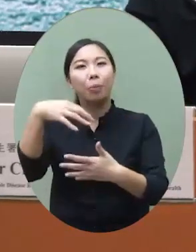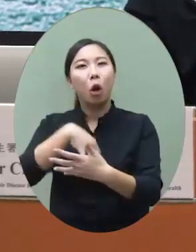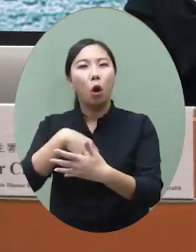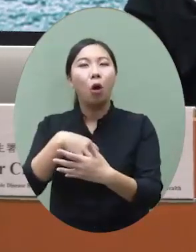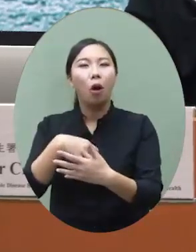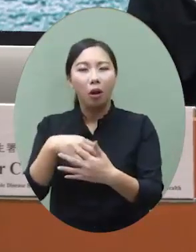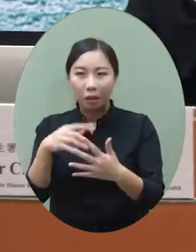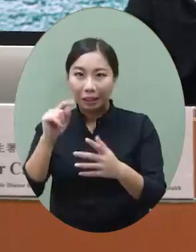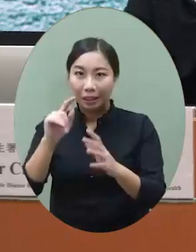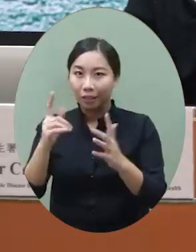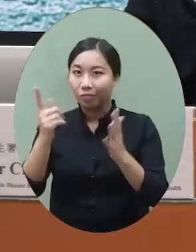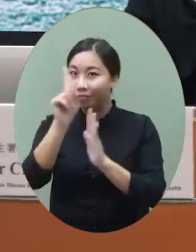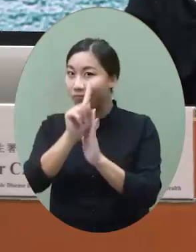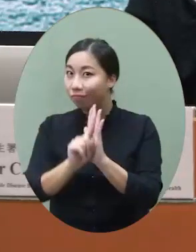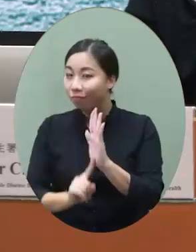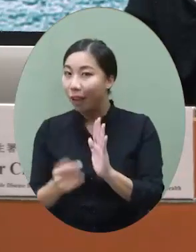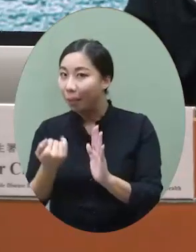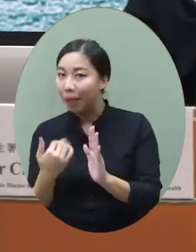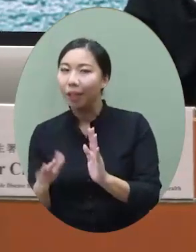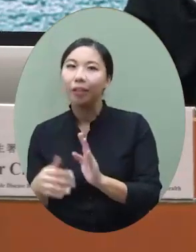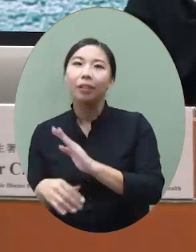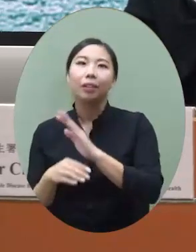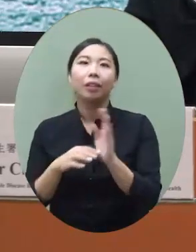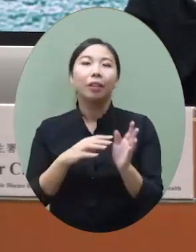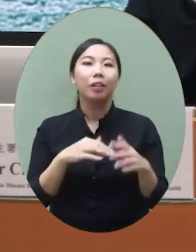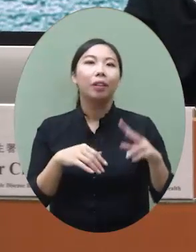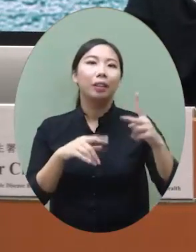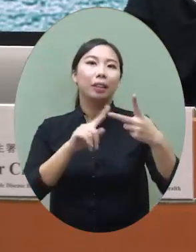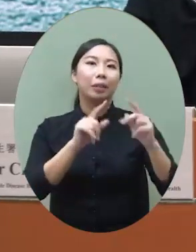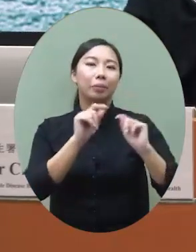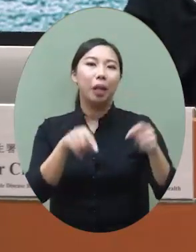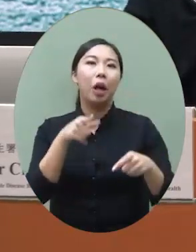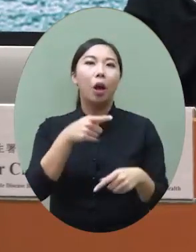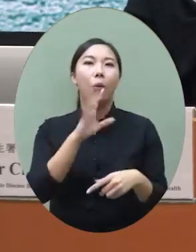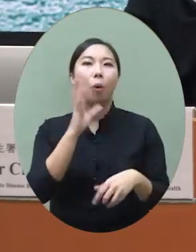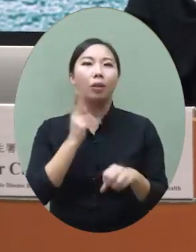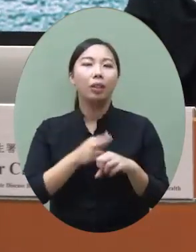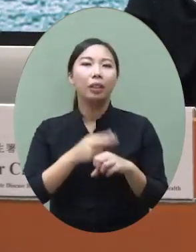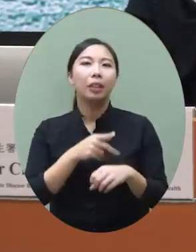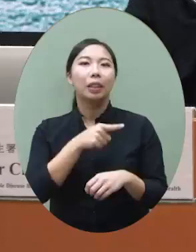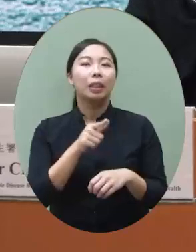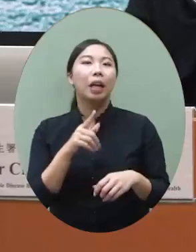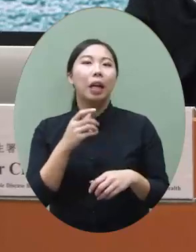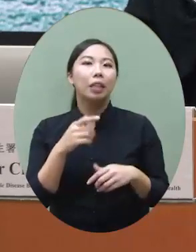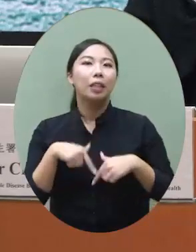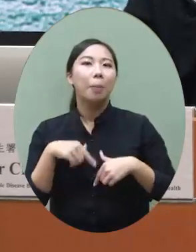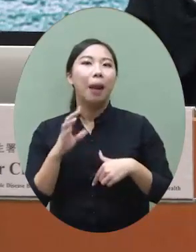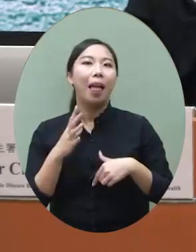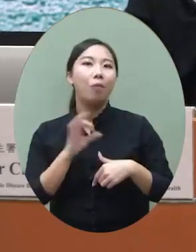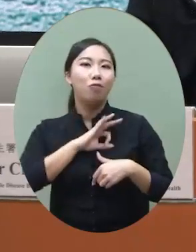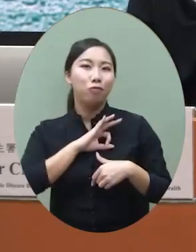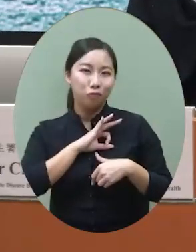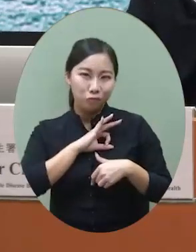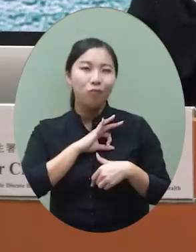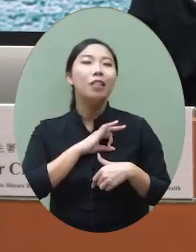the Wang Tai Xin, the Mental Health Association hostel, is it a common practice for them to eat together at